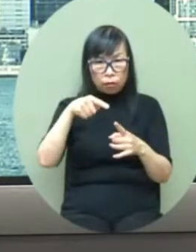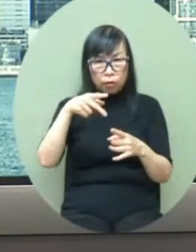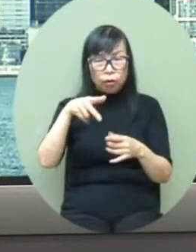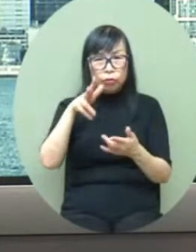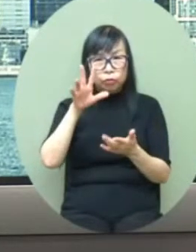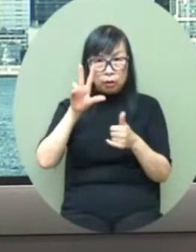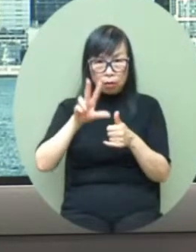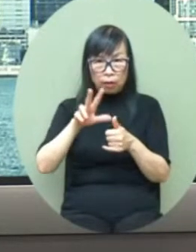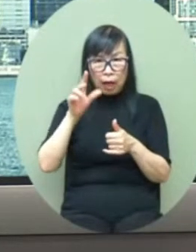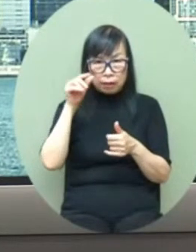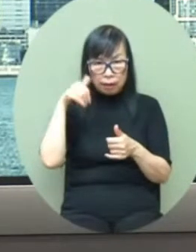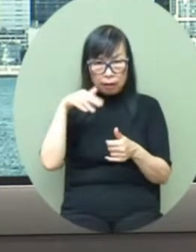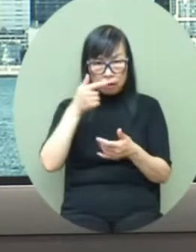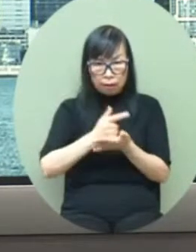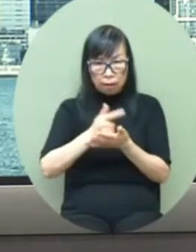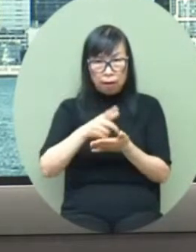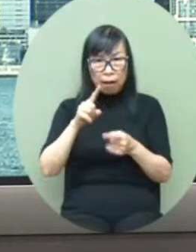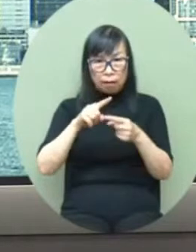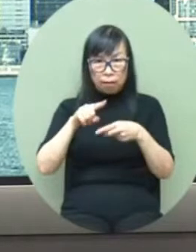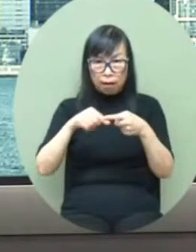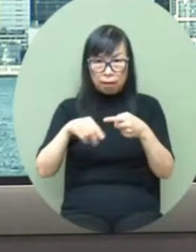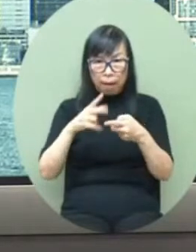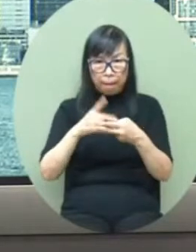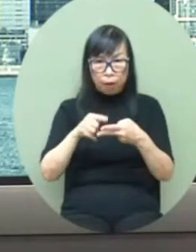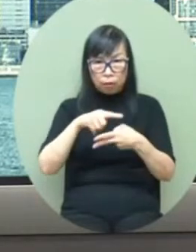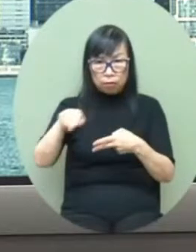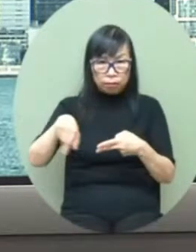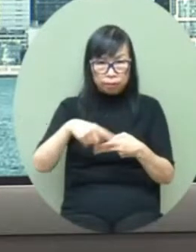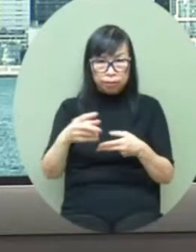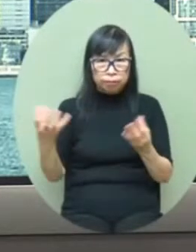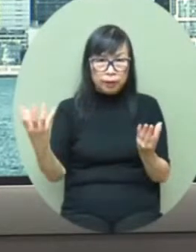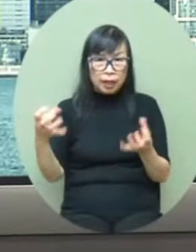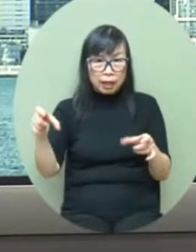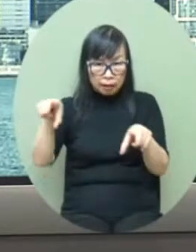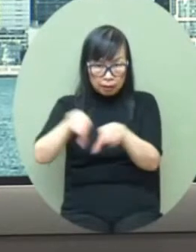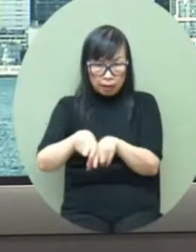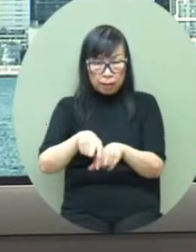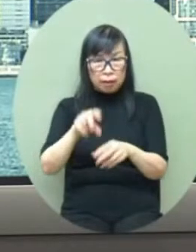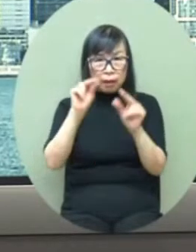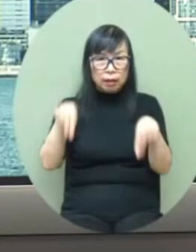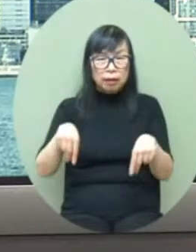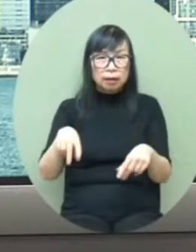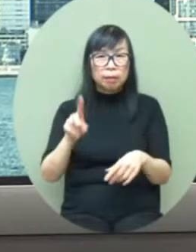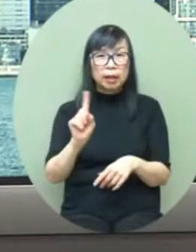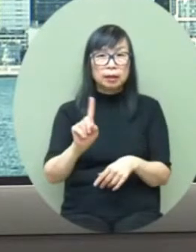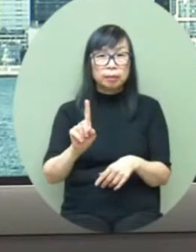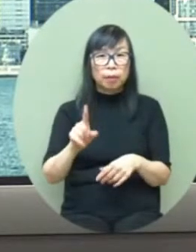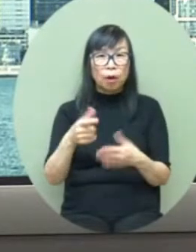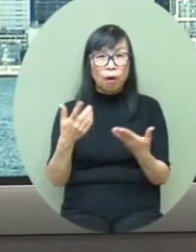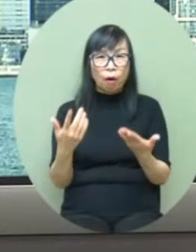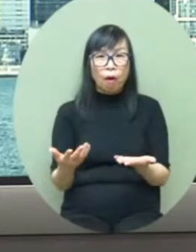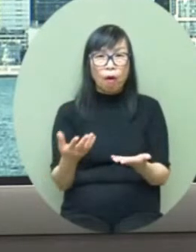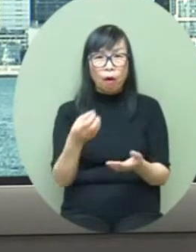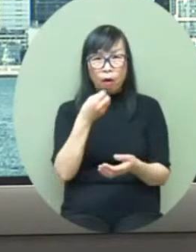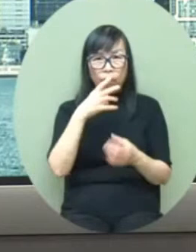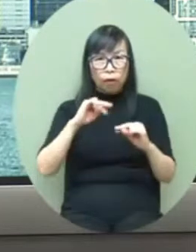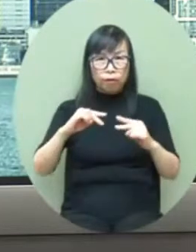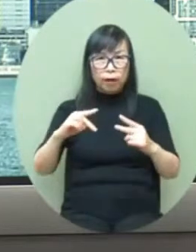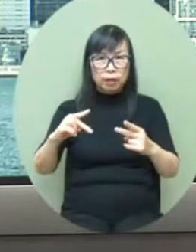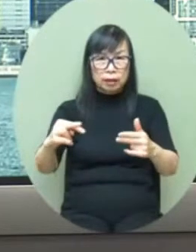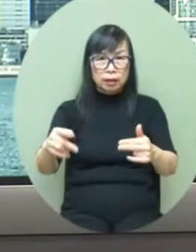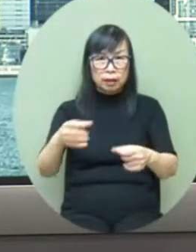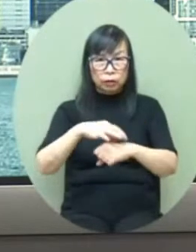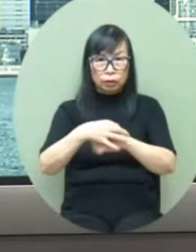value that that advocates loving Hong Kong and mainland China, that aligns with one country, two